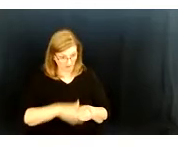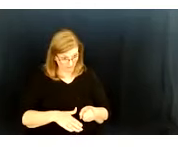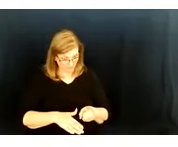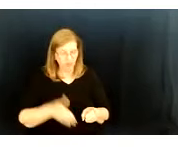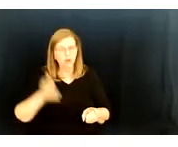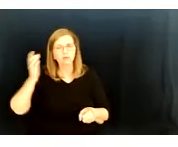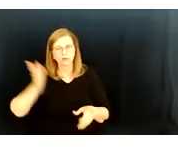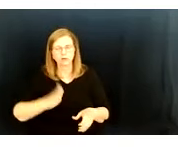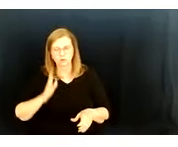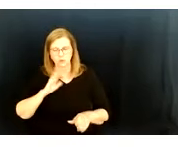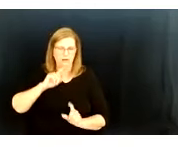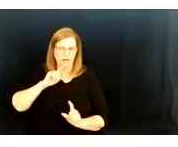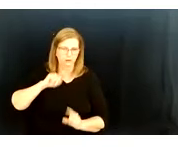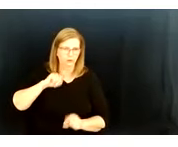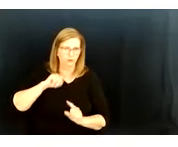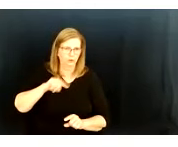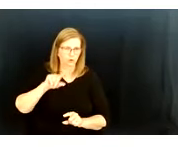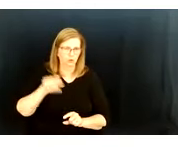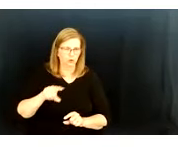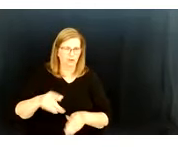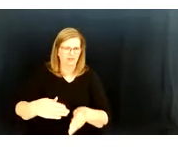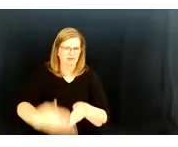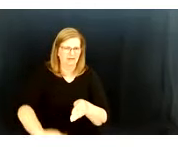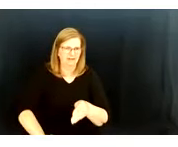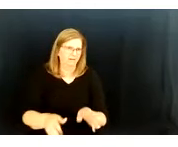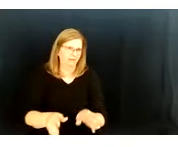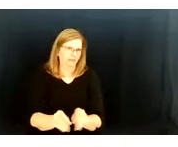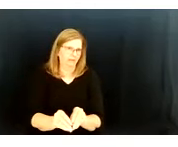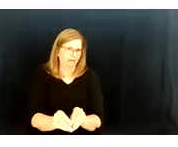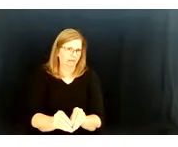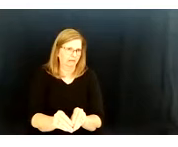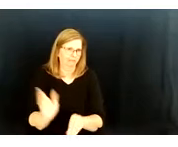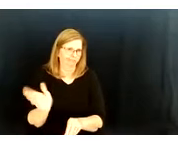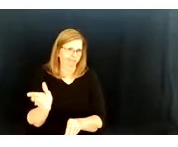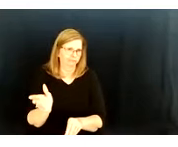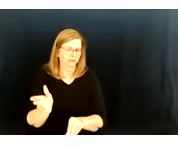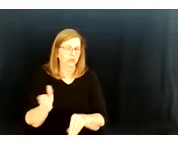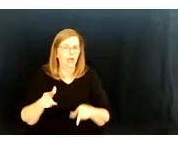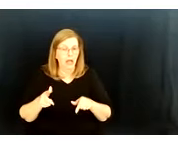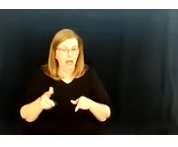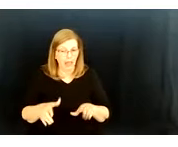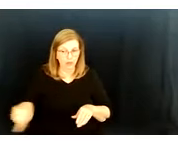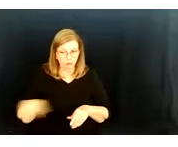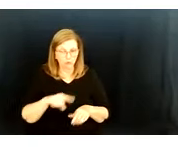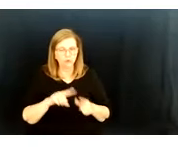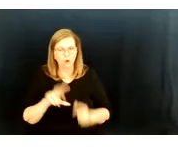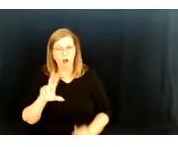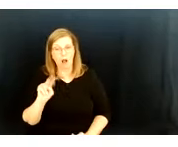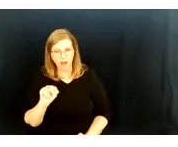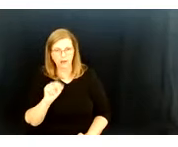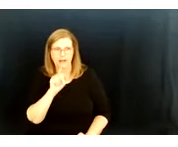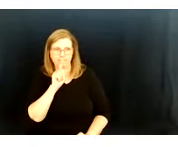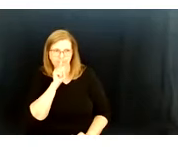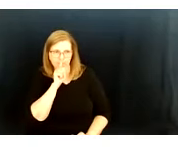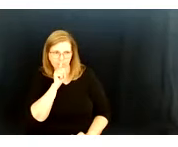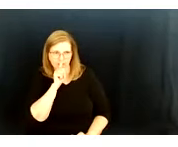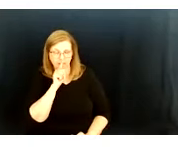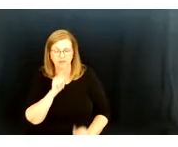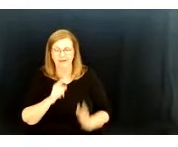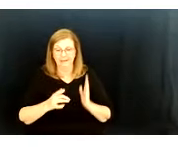field questions at the end of their sessions while allowing participants to unmute their microphones. Technical issues. If